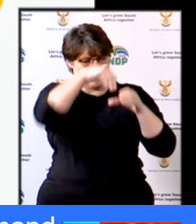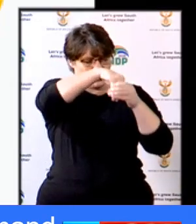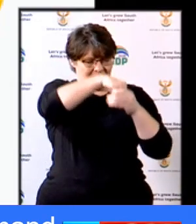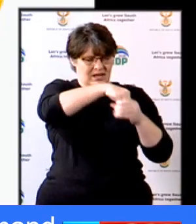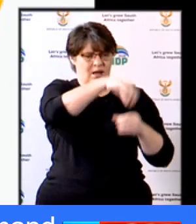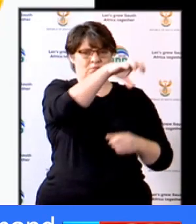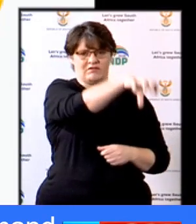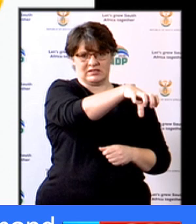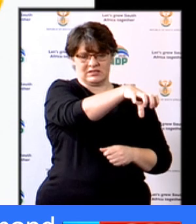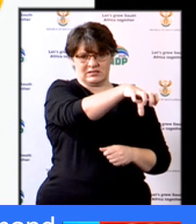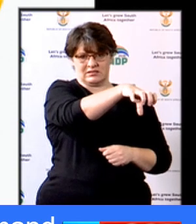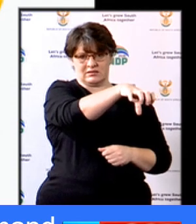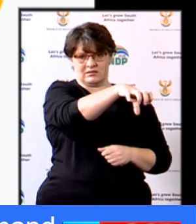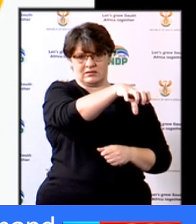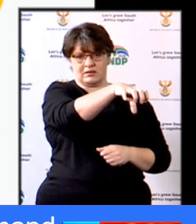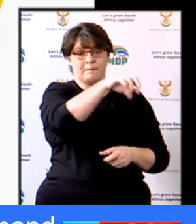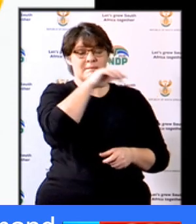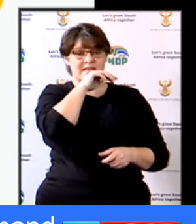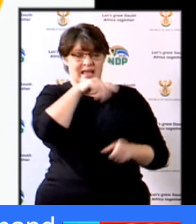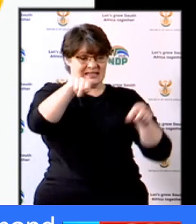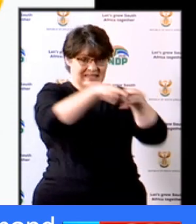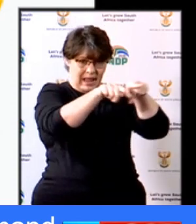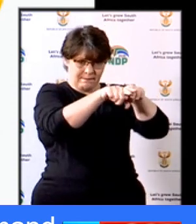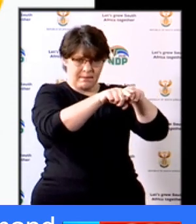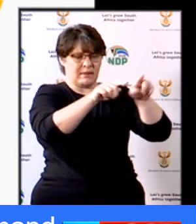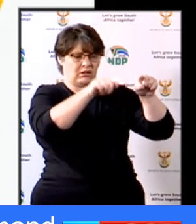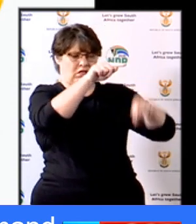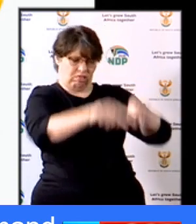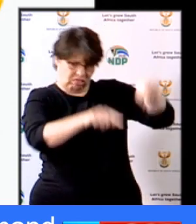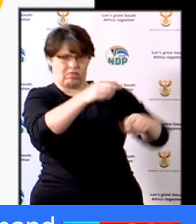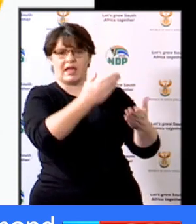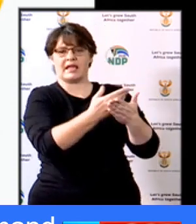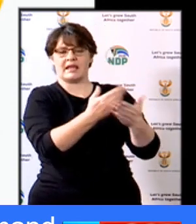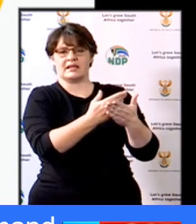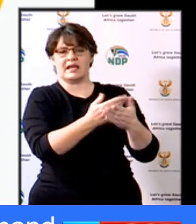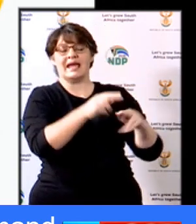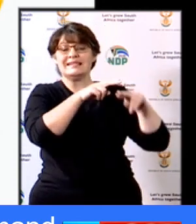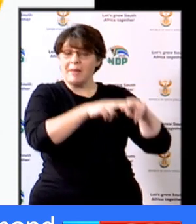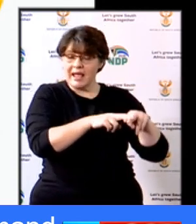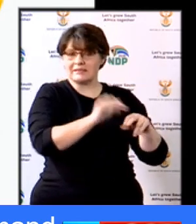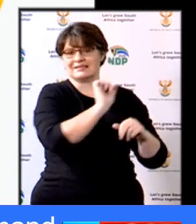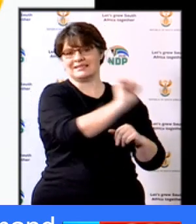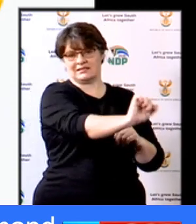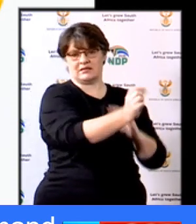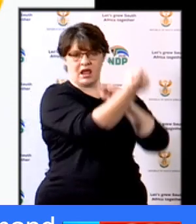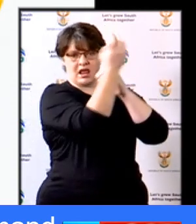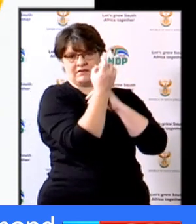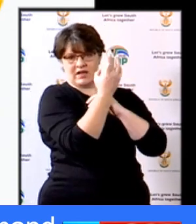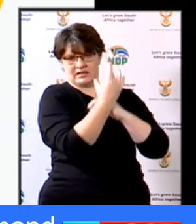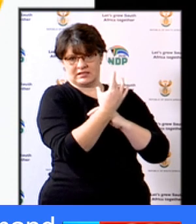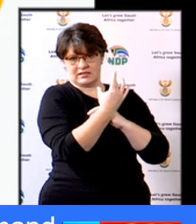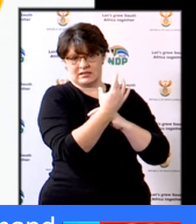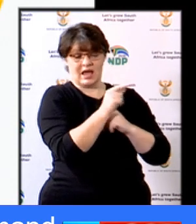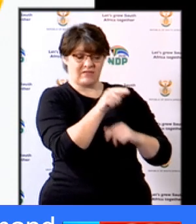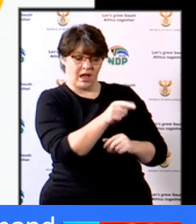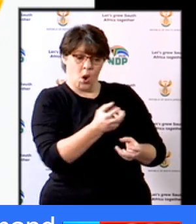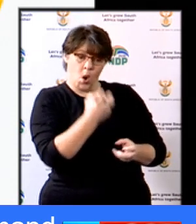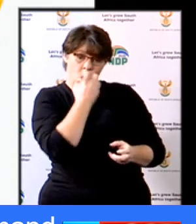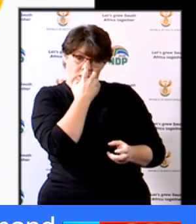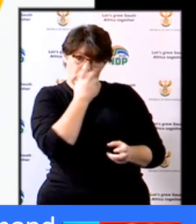unless a differentiated alert level is explicitly determined as a